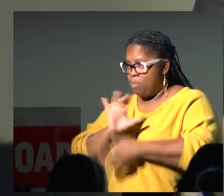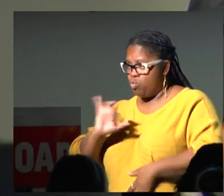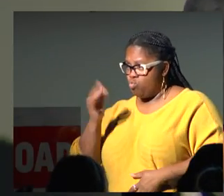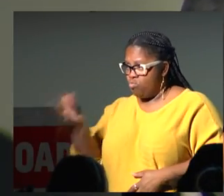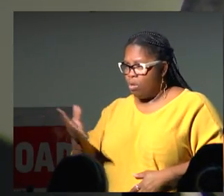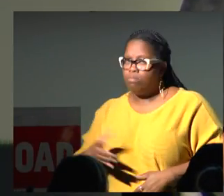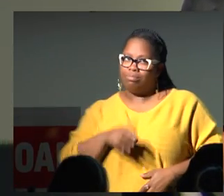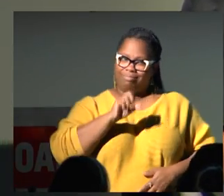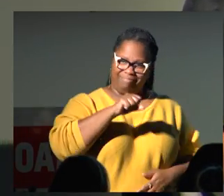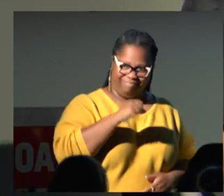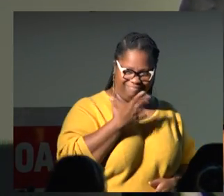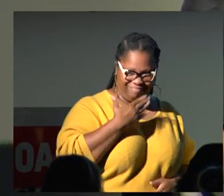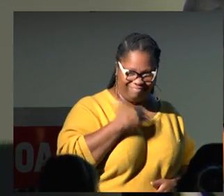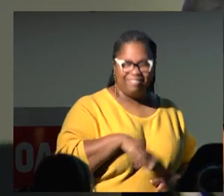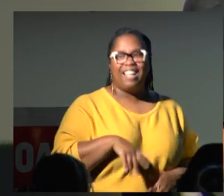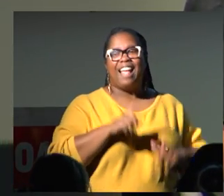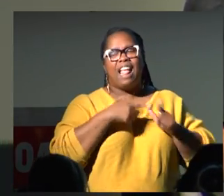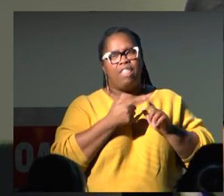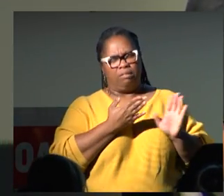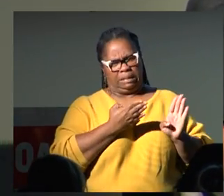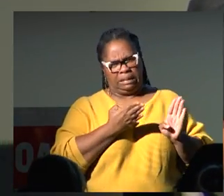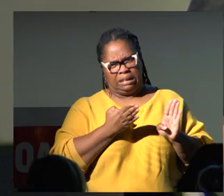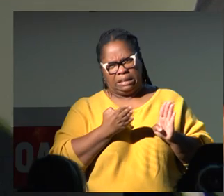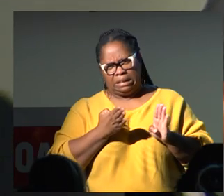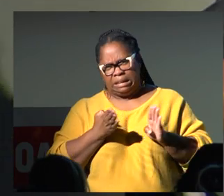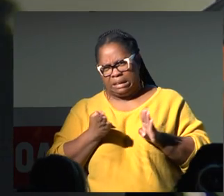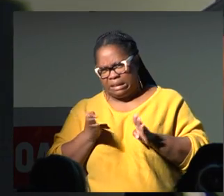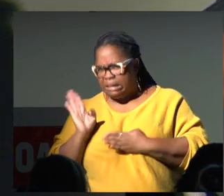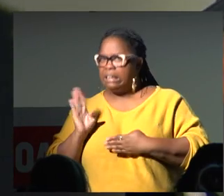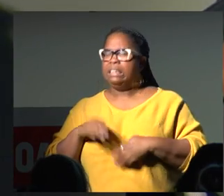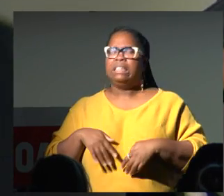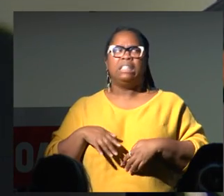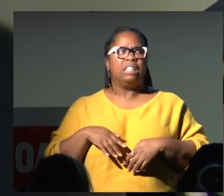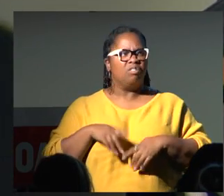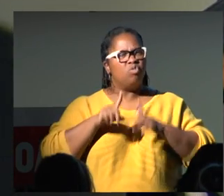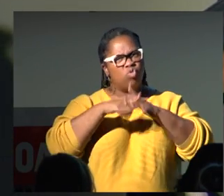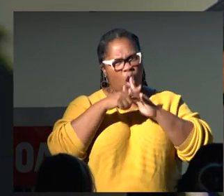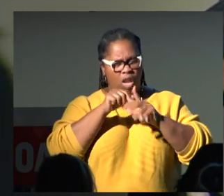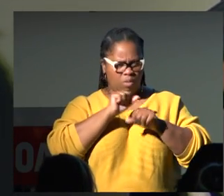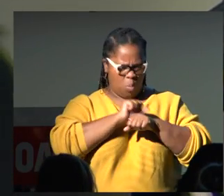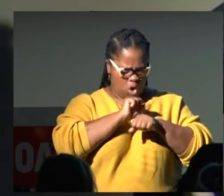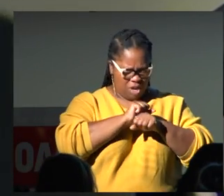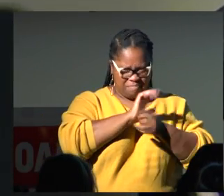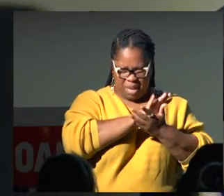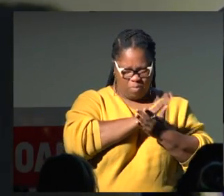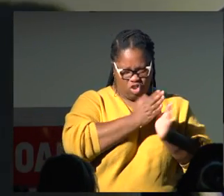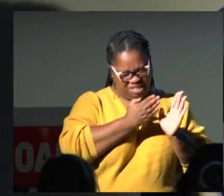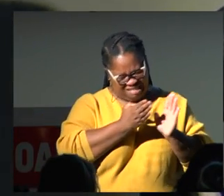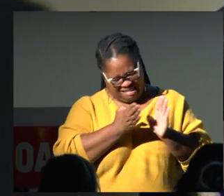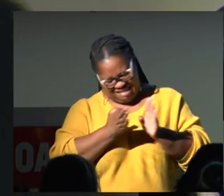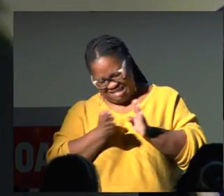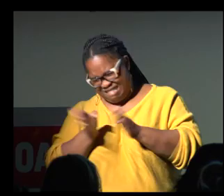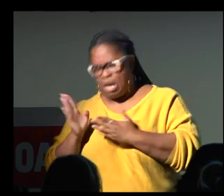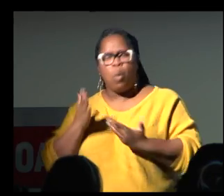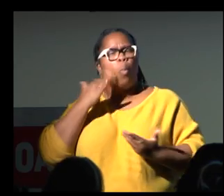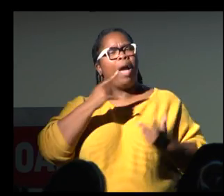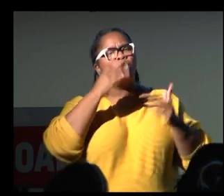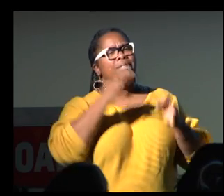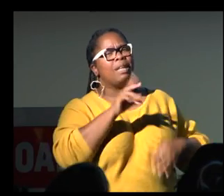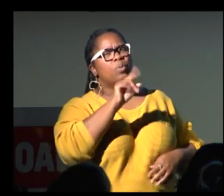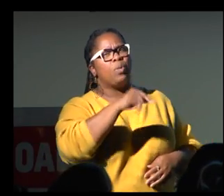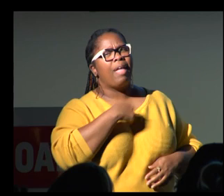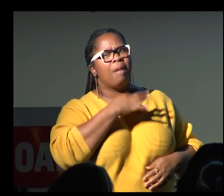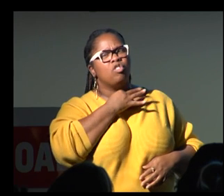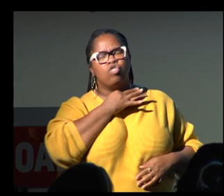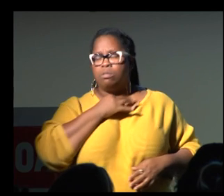Okay. And then you switched, and slowly you started to work on, you were beavering away making work on paper. Mm-hmm. Why did you decide to do that? I'm just actually interested.